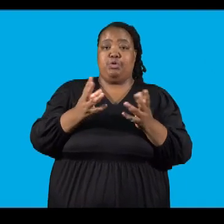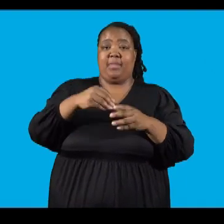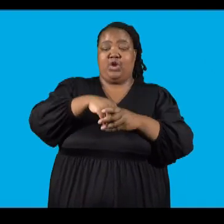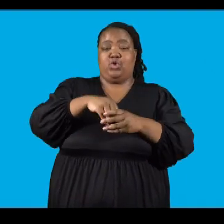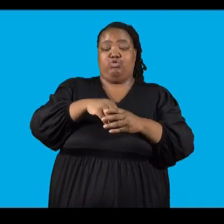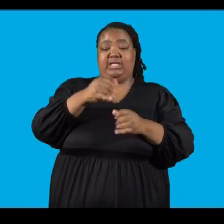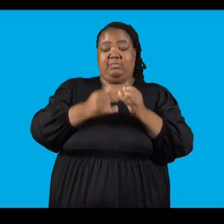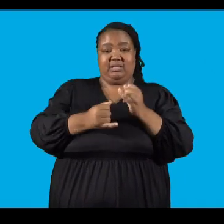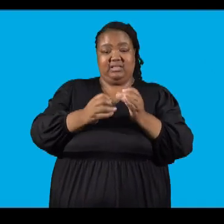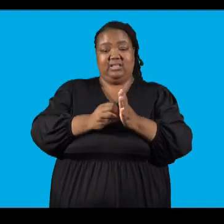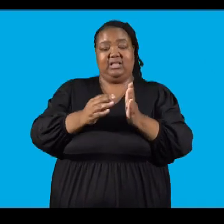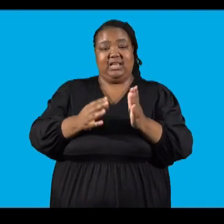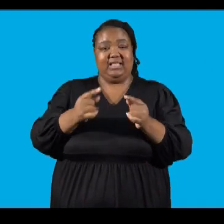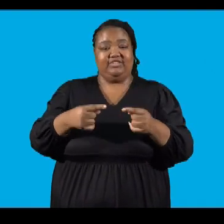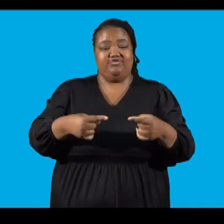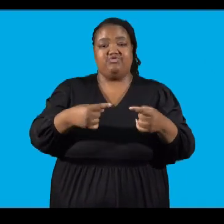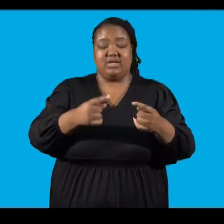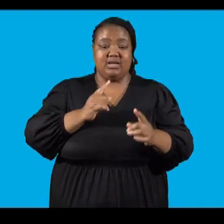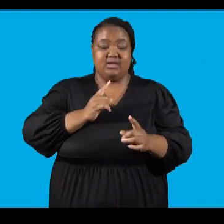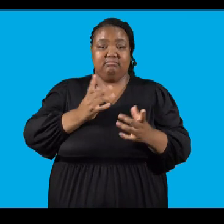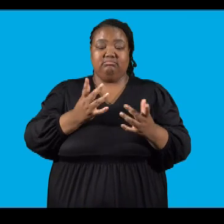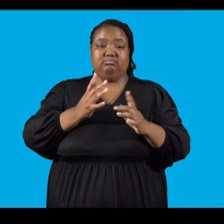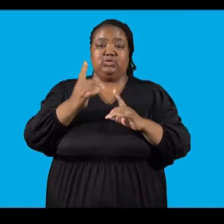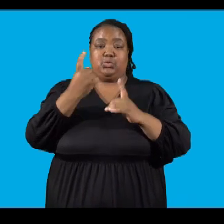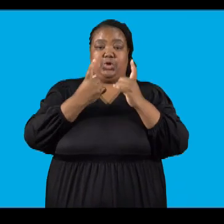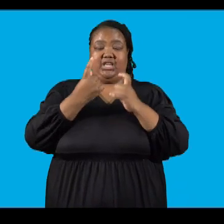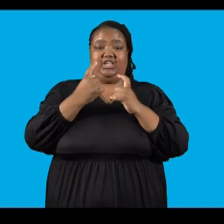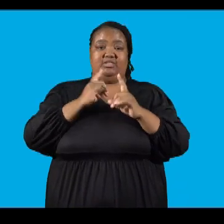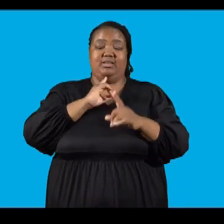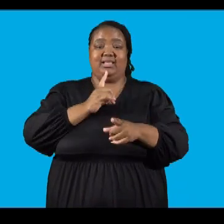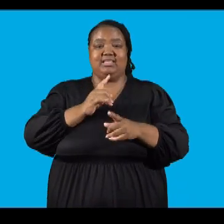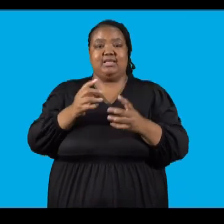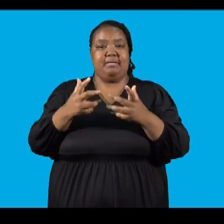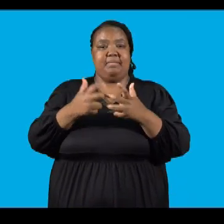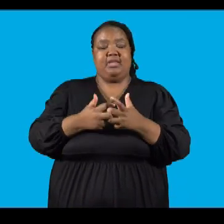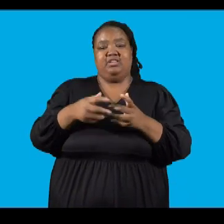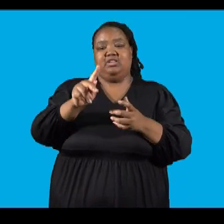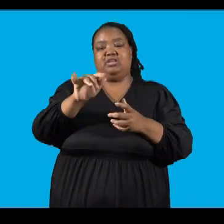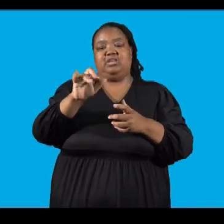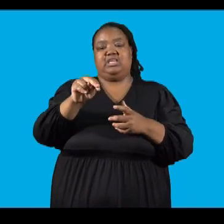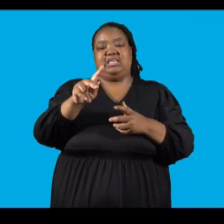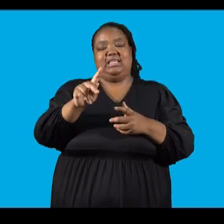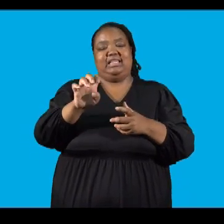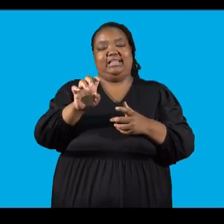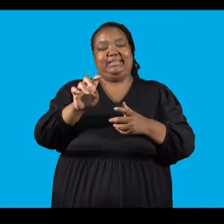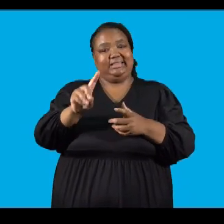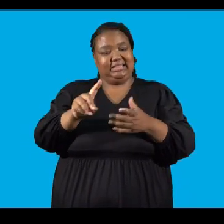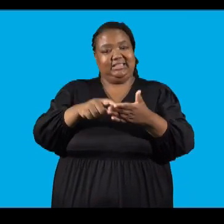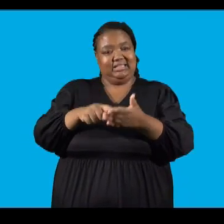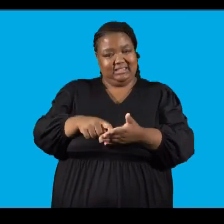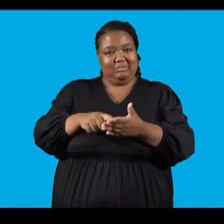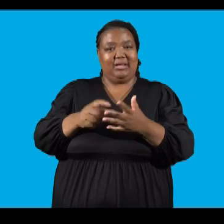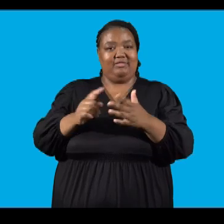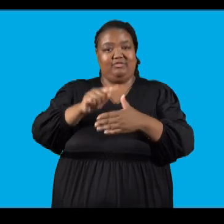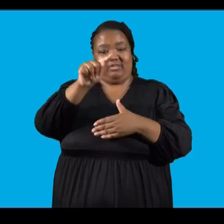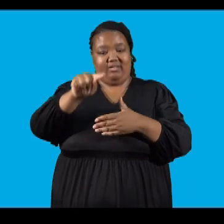Common content errors and misconceptions. Learners struggle to answer questions relating to the King demand graph.